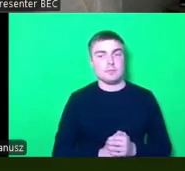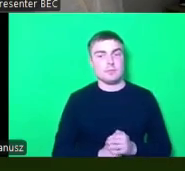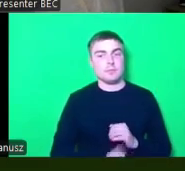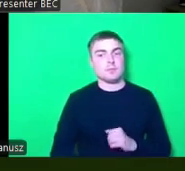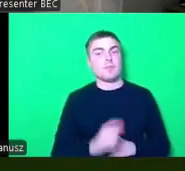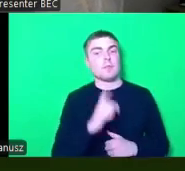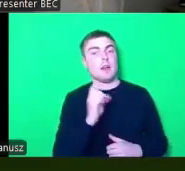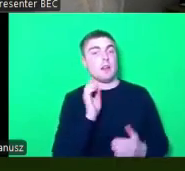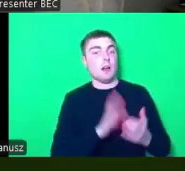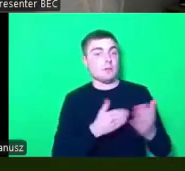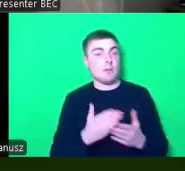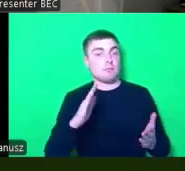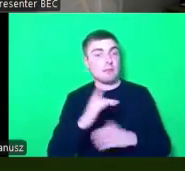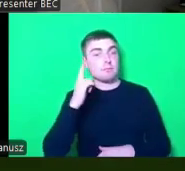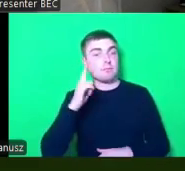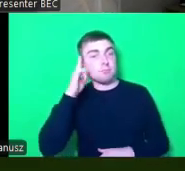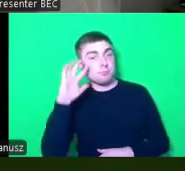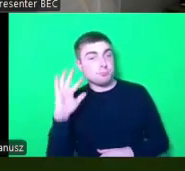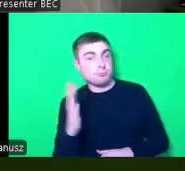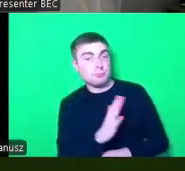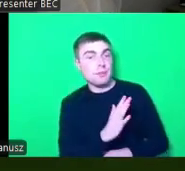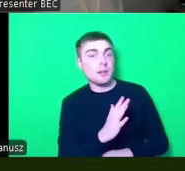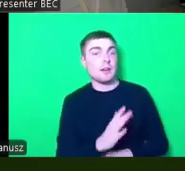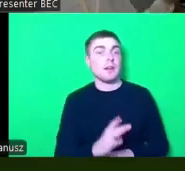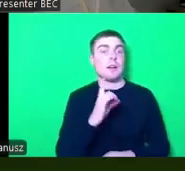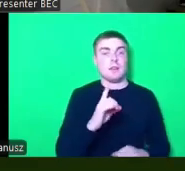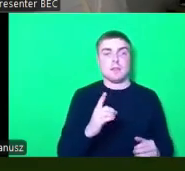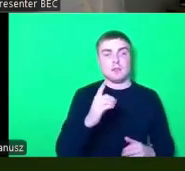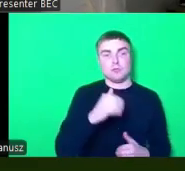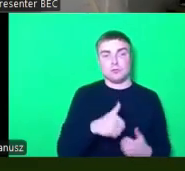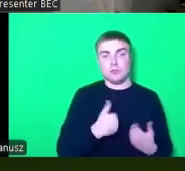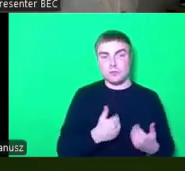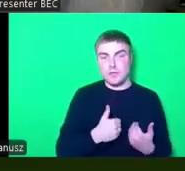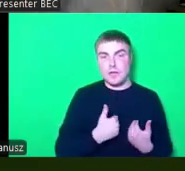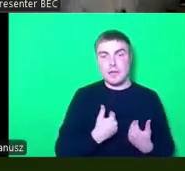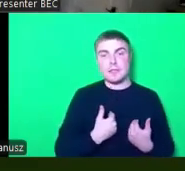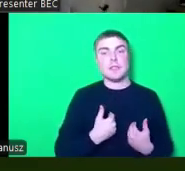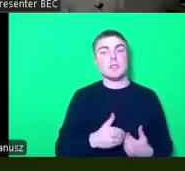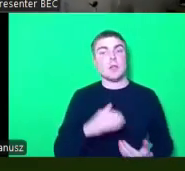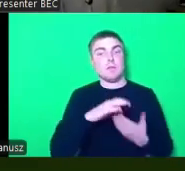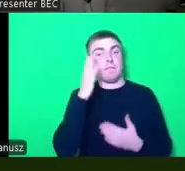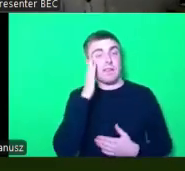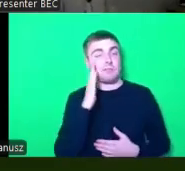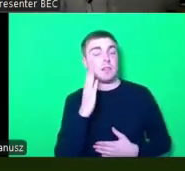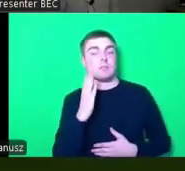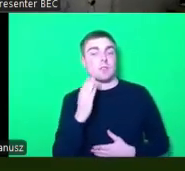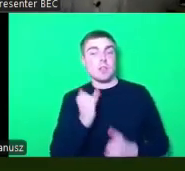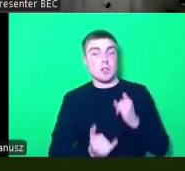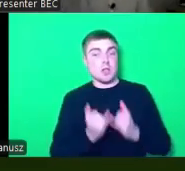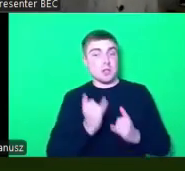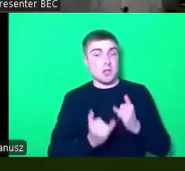biodiversity and this mental health. So stress levels decreased with increased